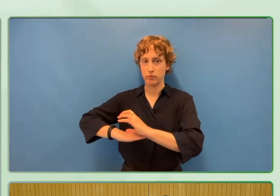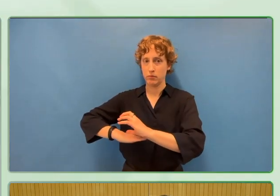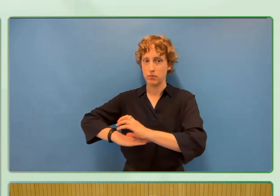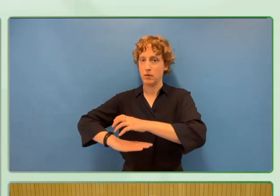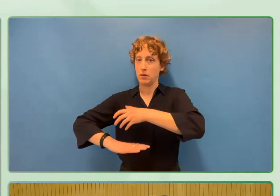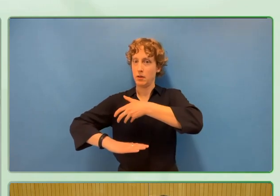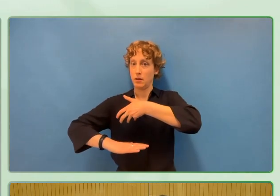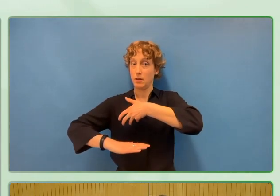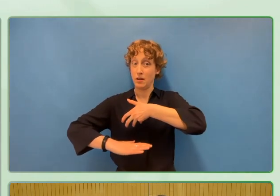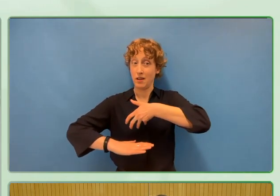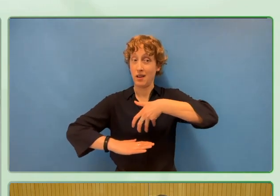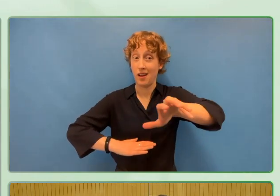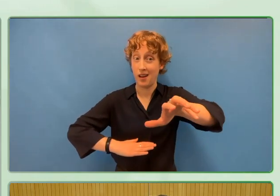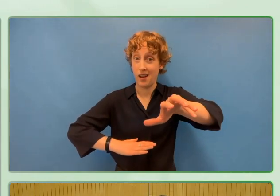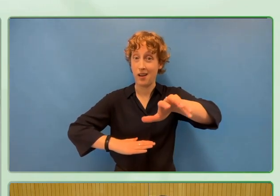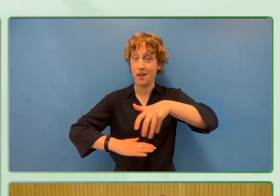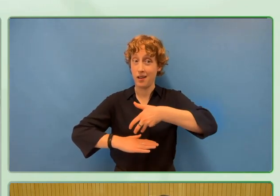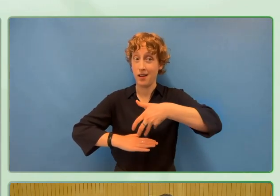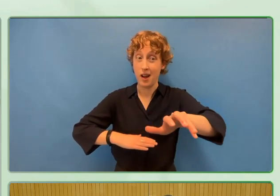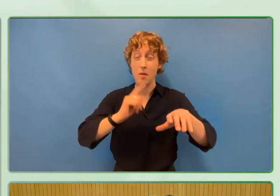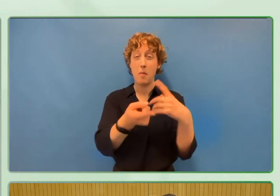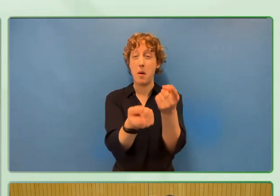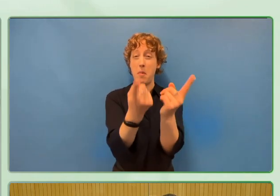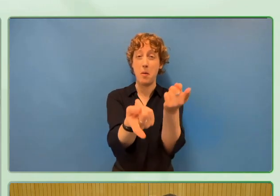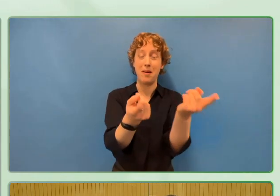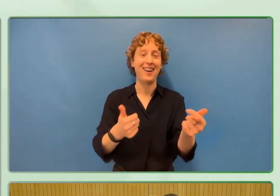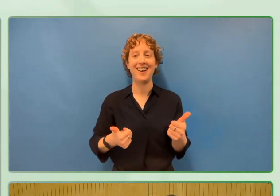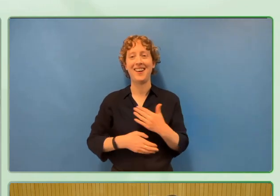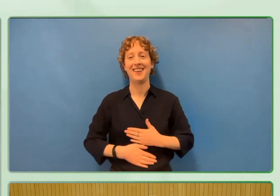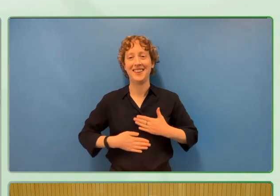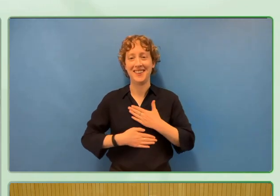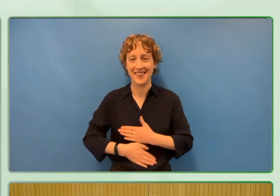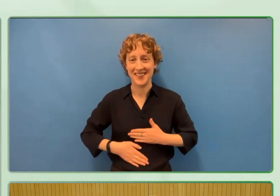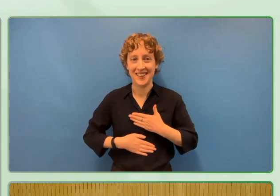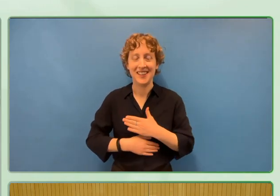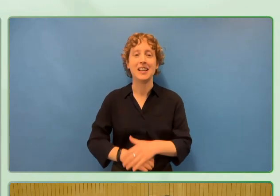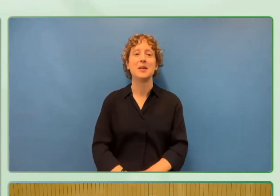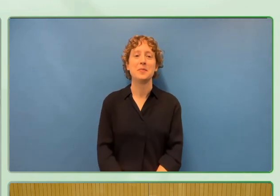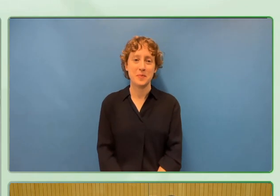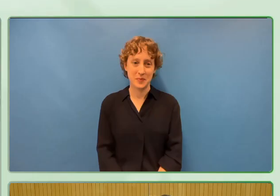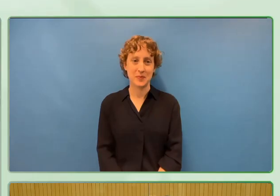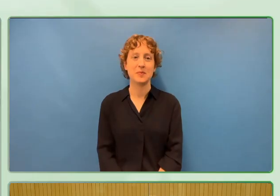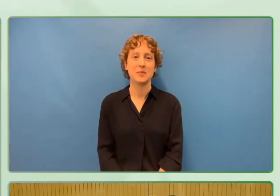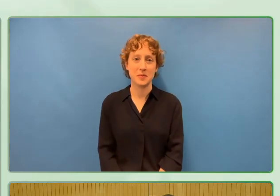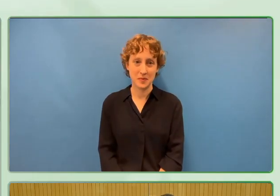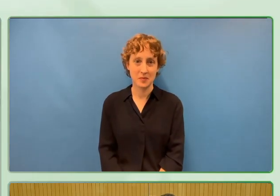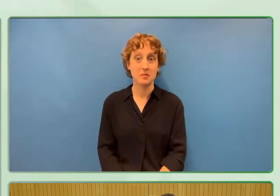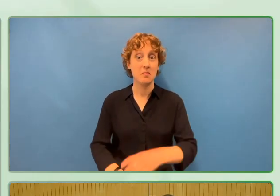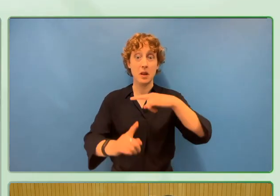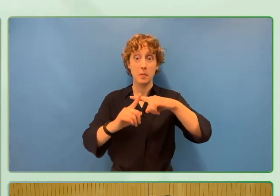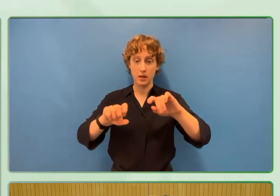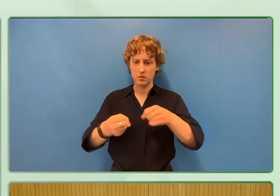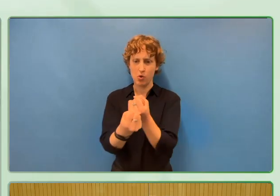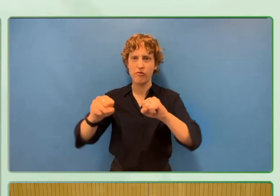all the pins down, bowling like this. And then you get also your skills because you are picking up the balls and doing all these